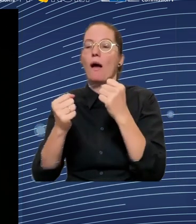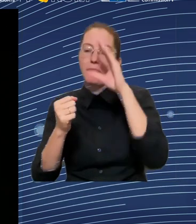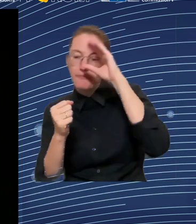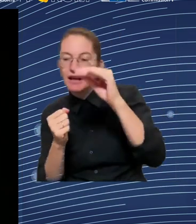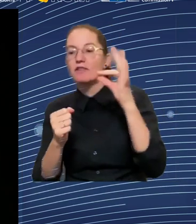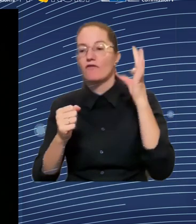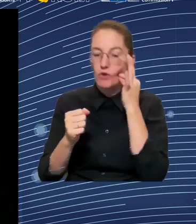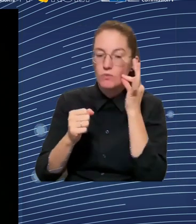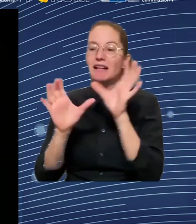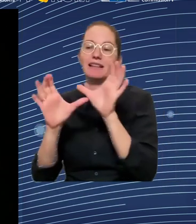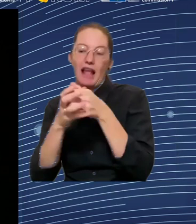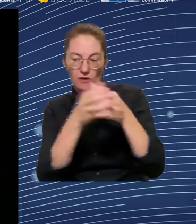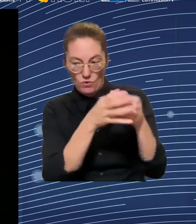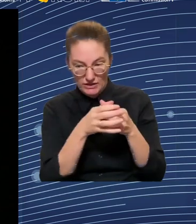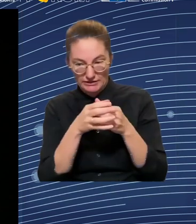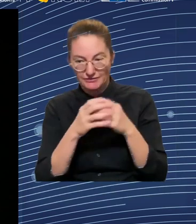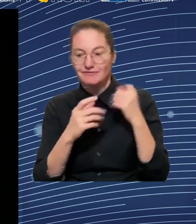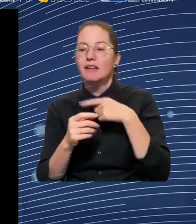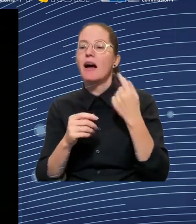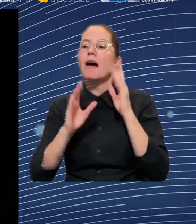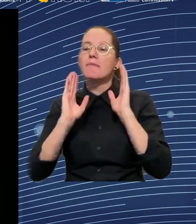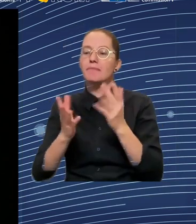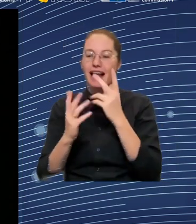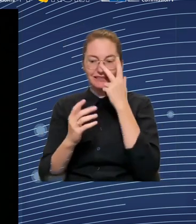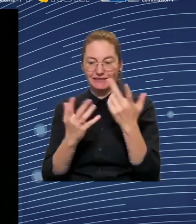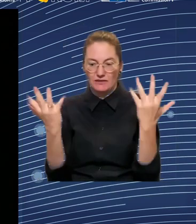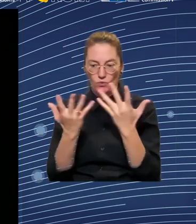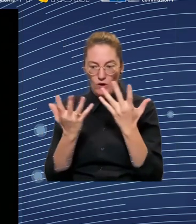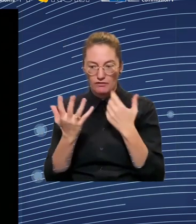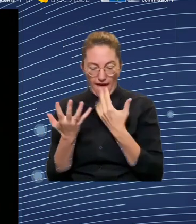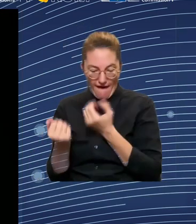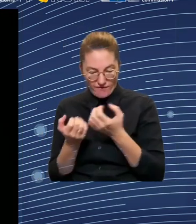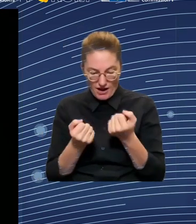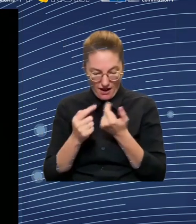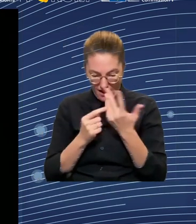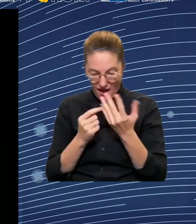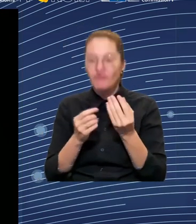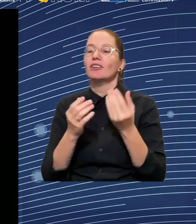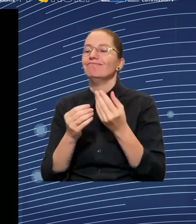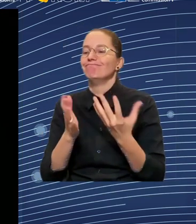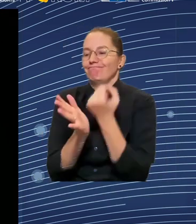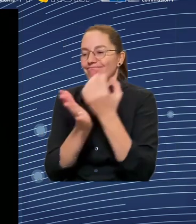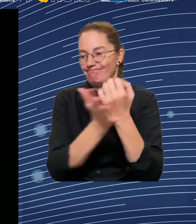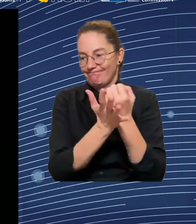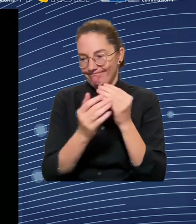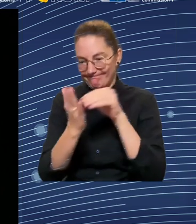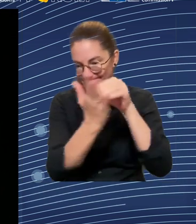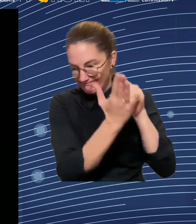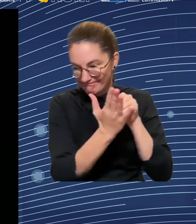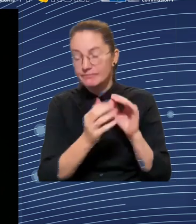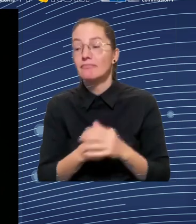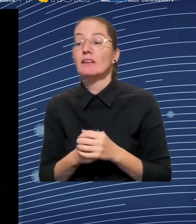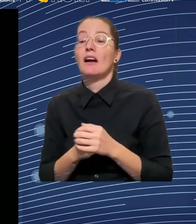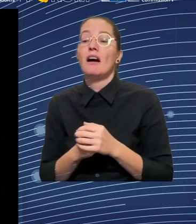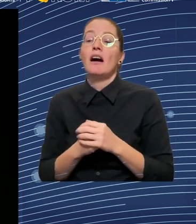possible, through qualitative research, we always try to take into account. And the point about